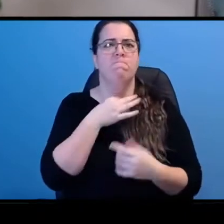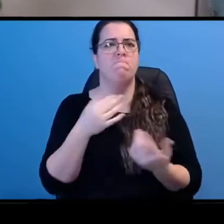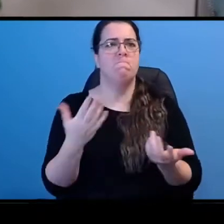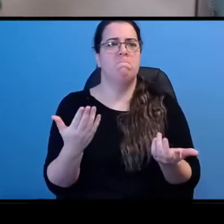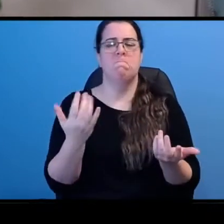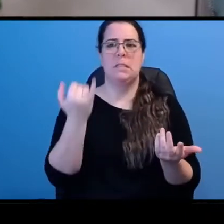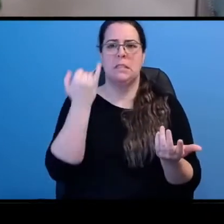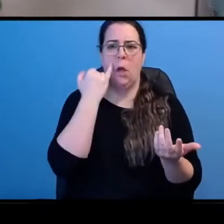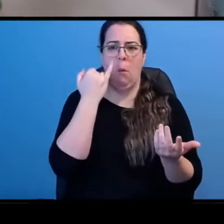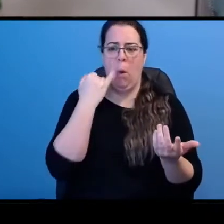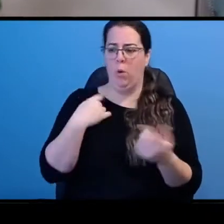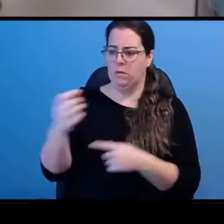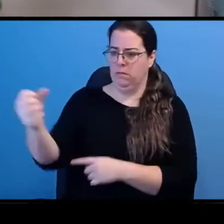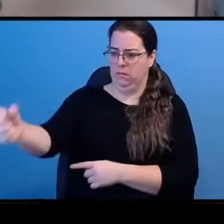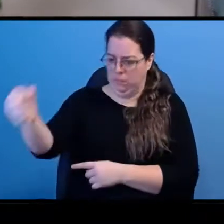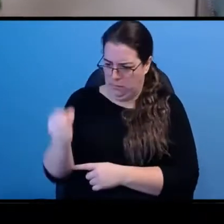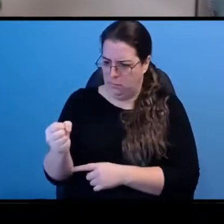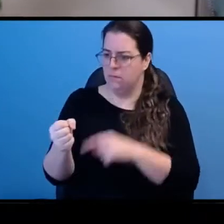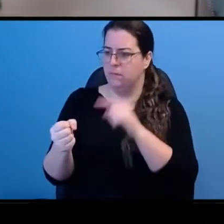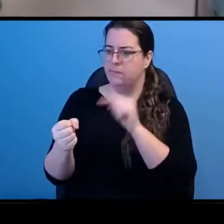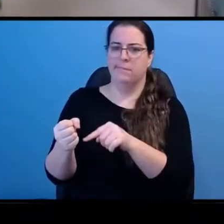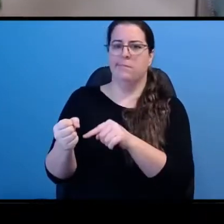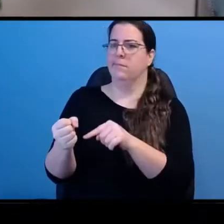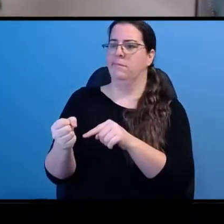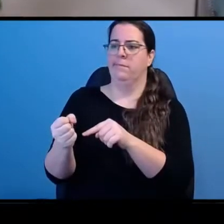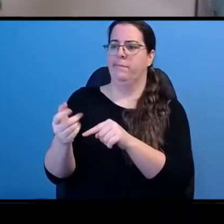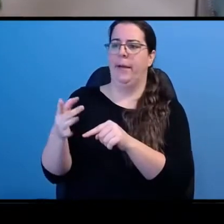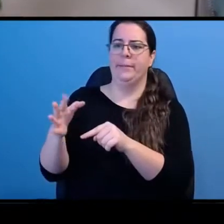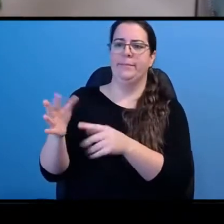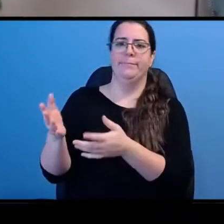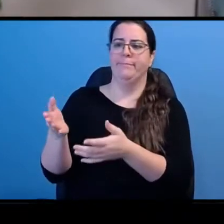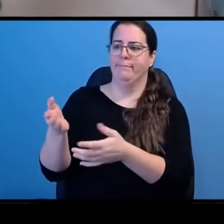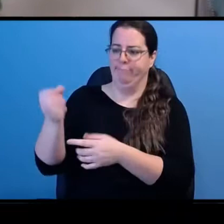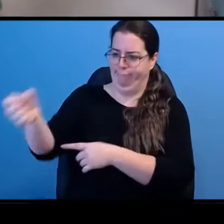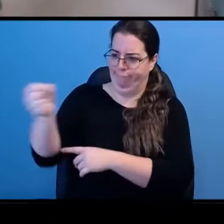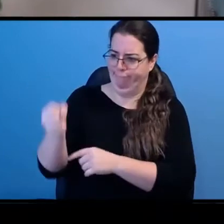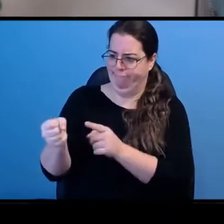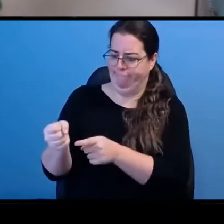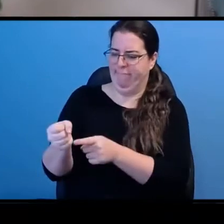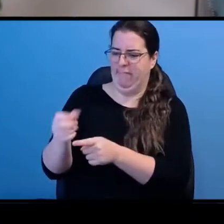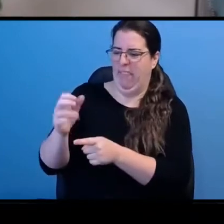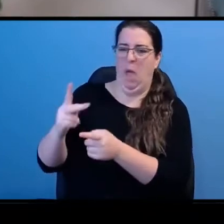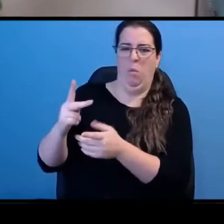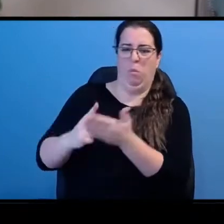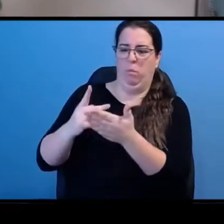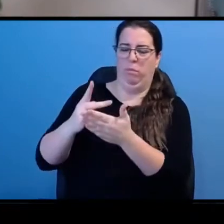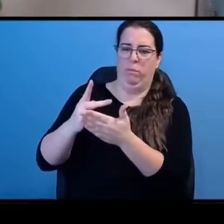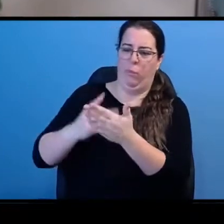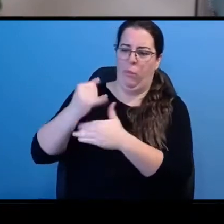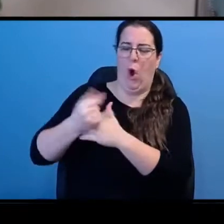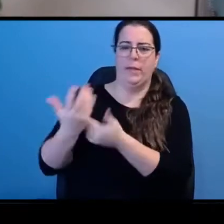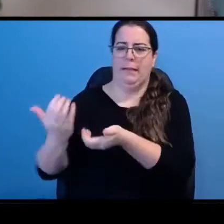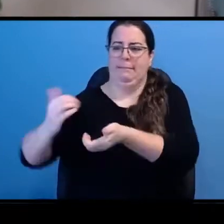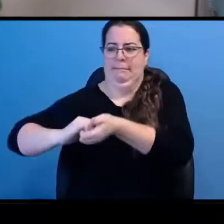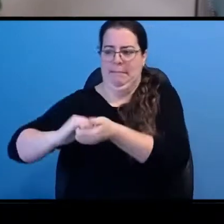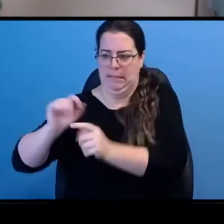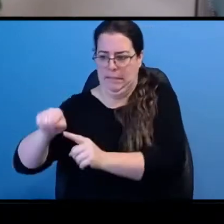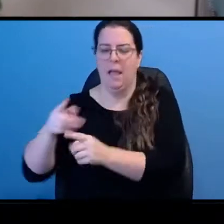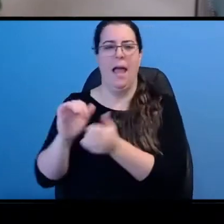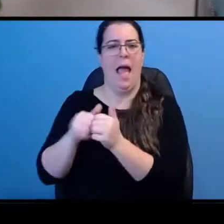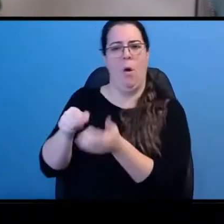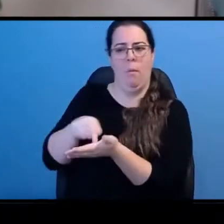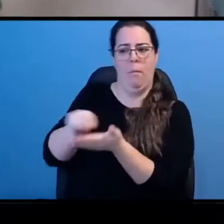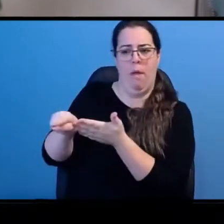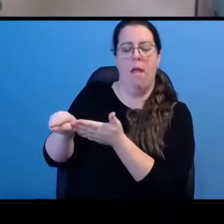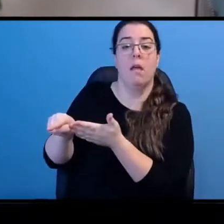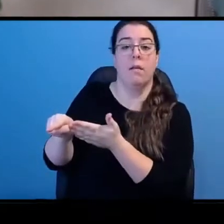pay for a specific person working on a project, and you can make sure that you're falling within Canada's regulations